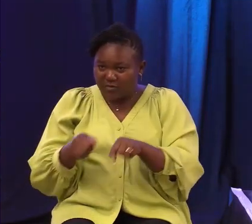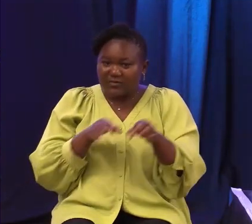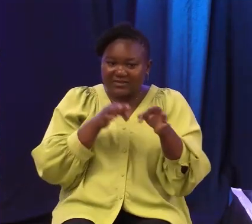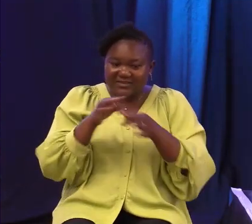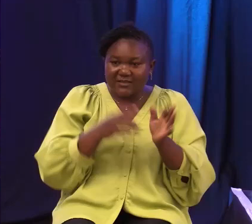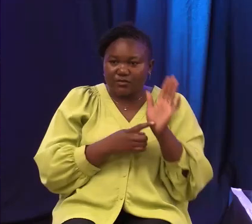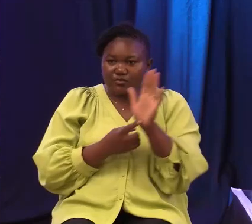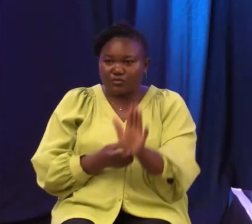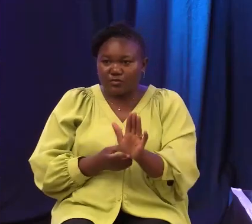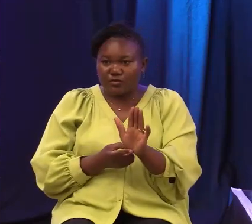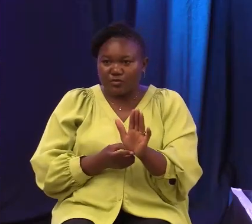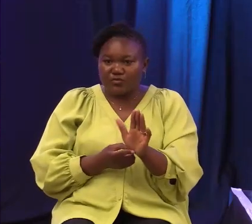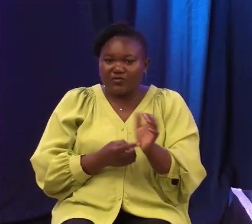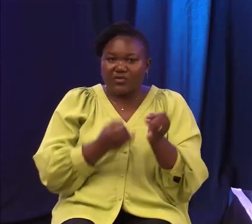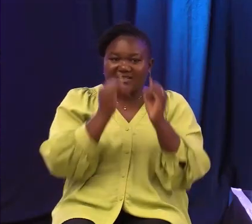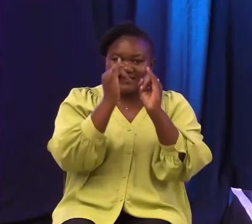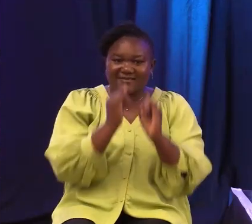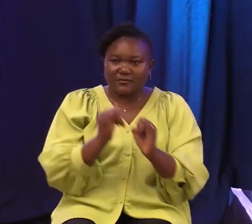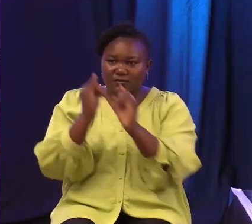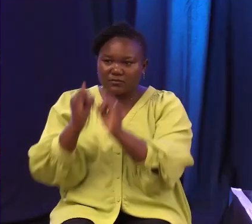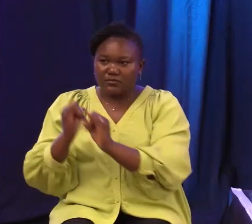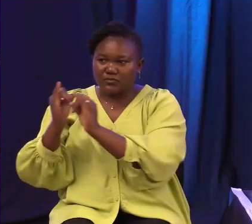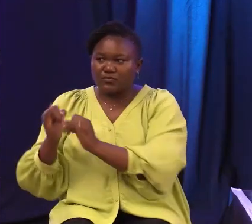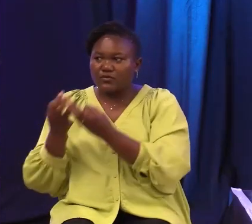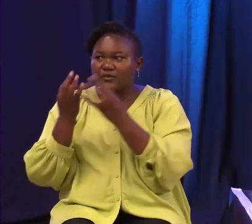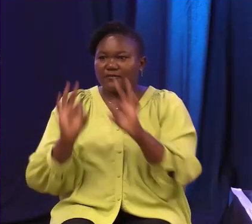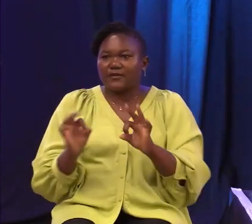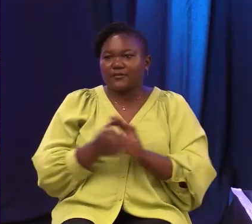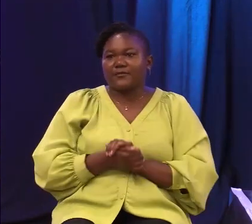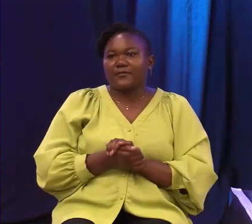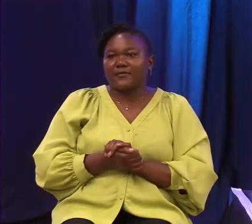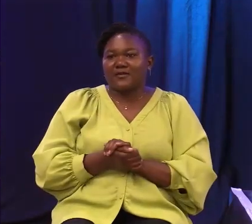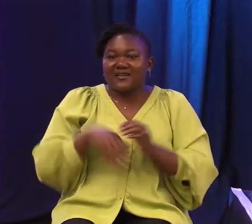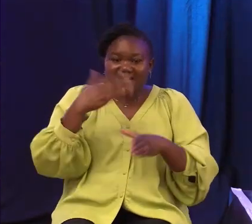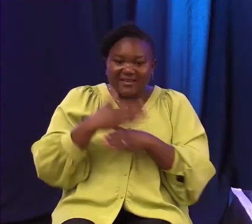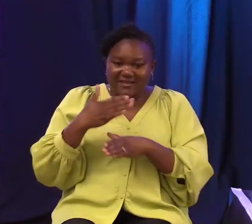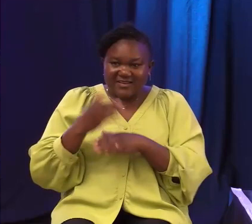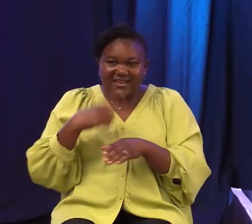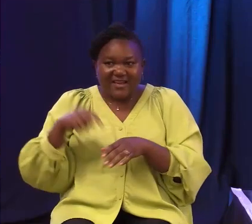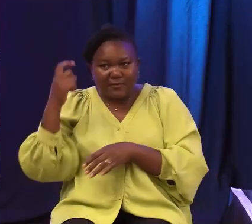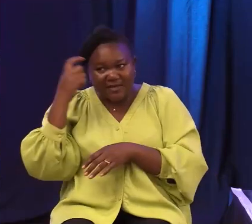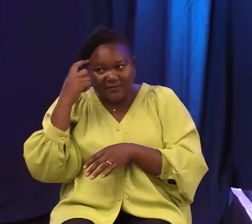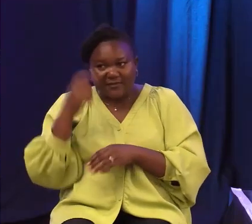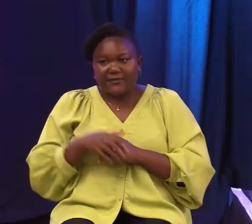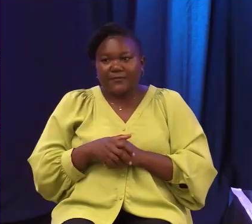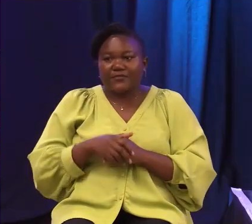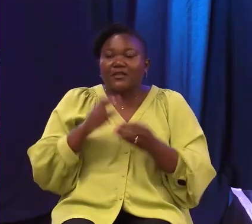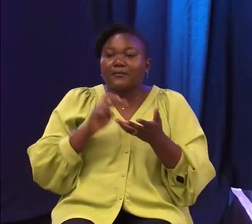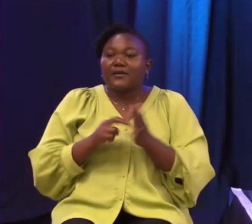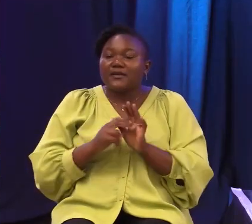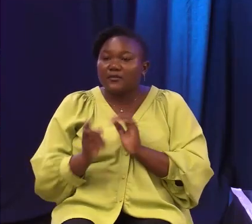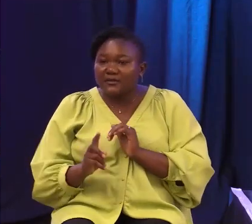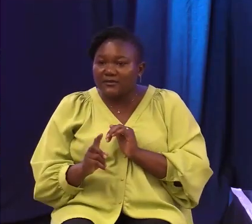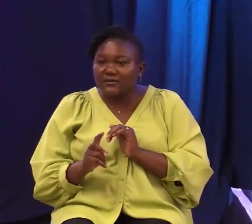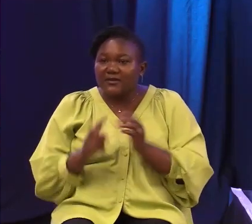self-expression for individuals in their freedoms, actions, and beliefs, meaning